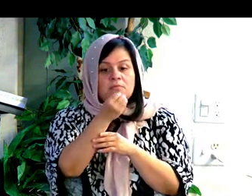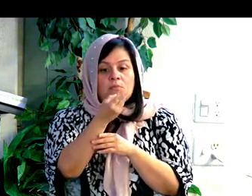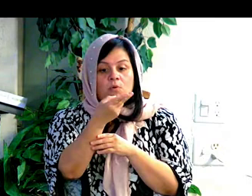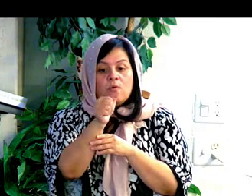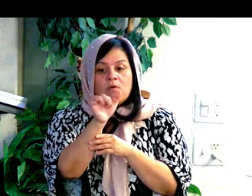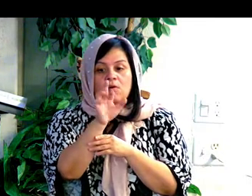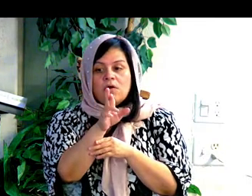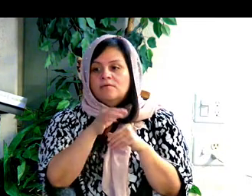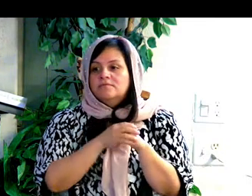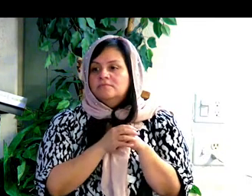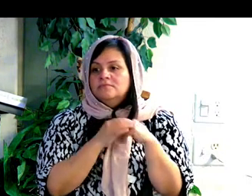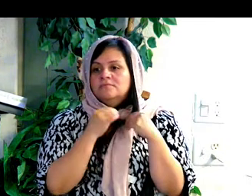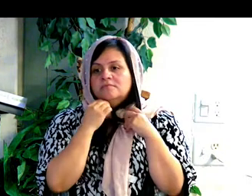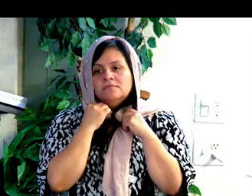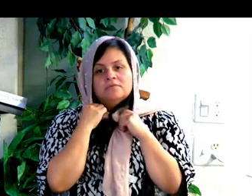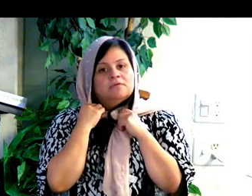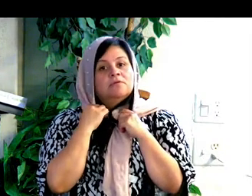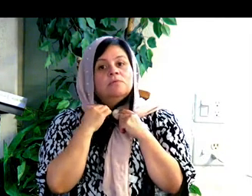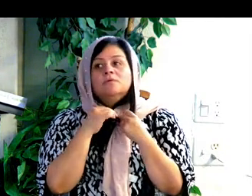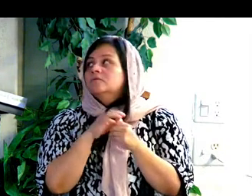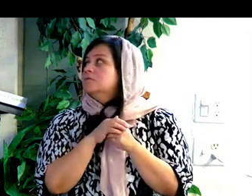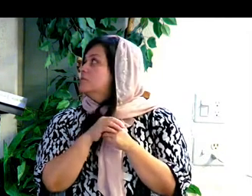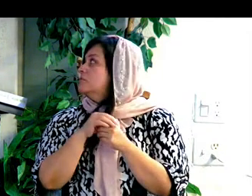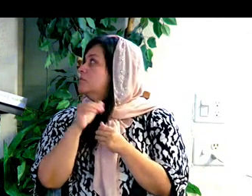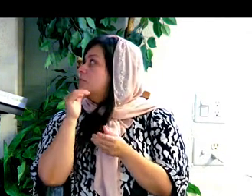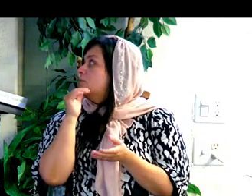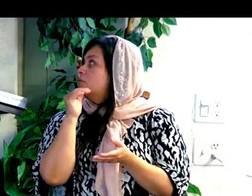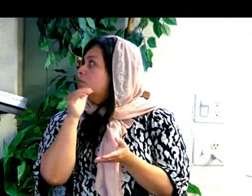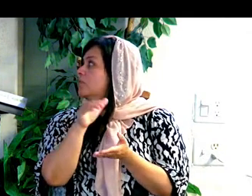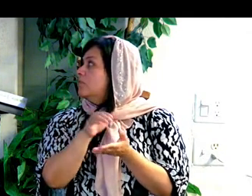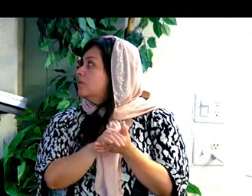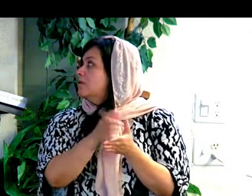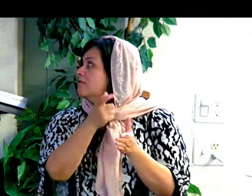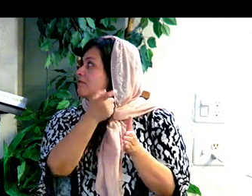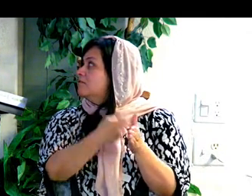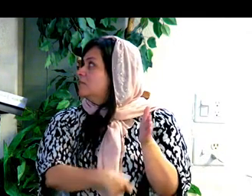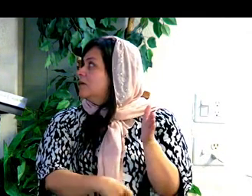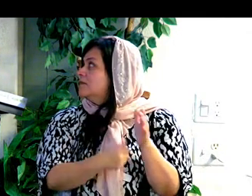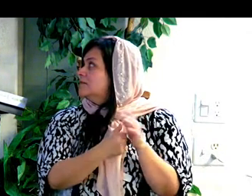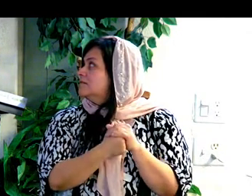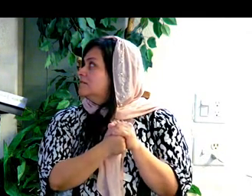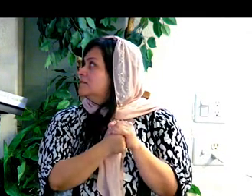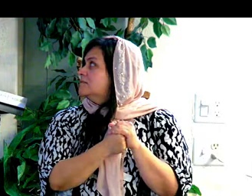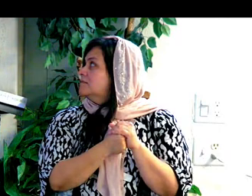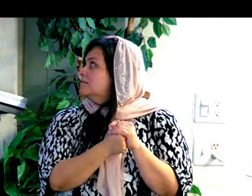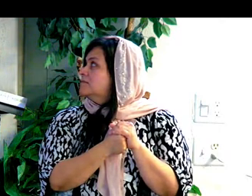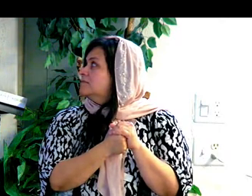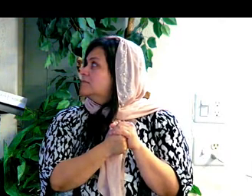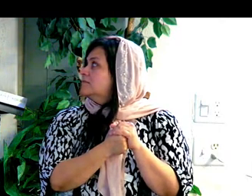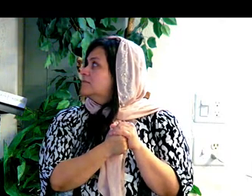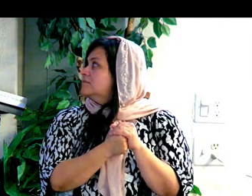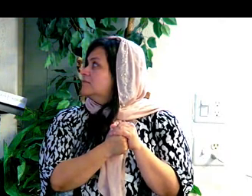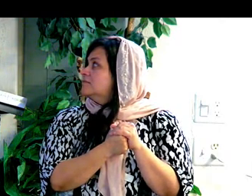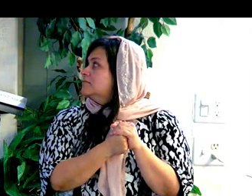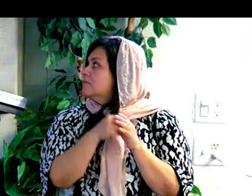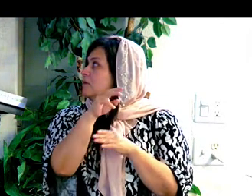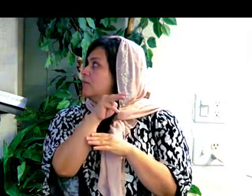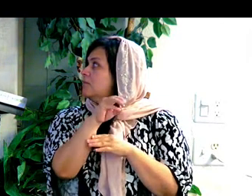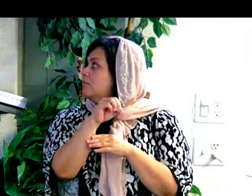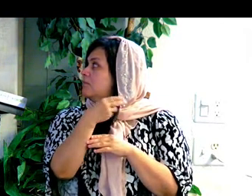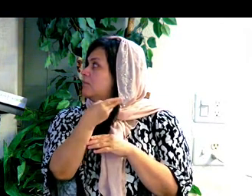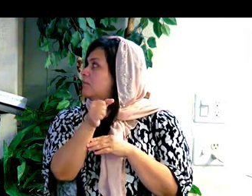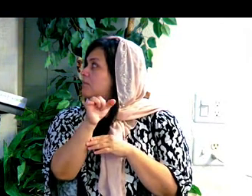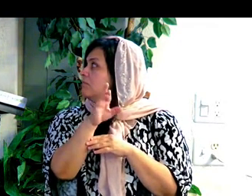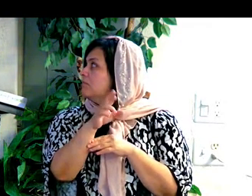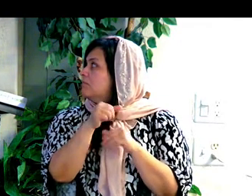the bride price, which is called the, it's not called the mohar. The mohar is the bride price. This is called the, the